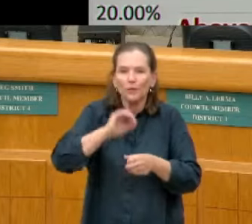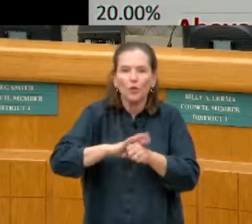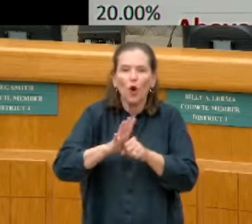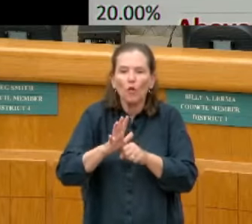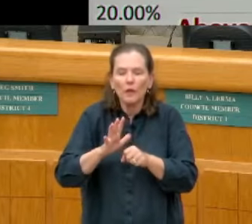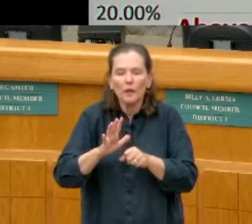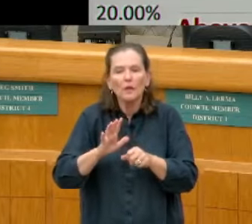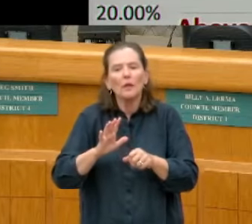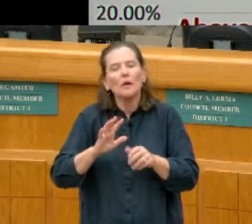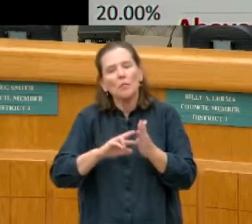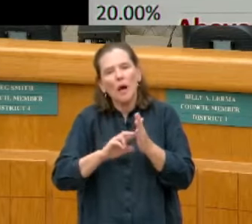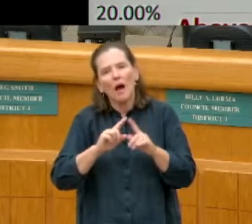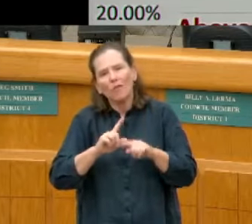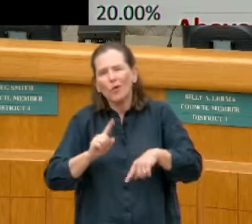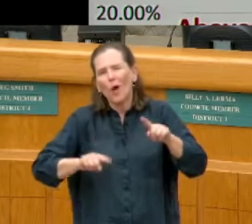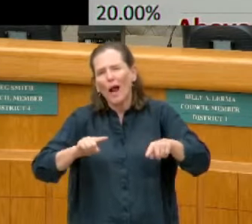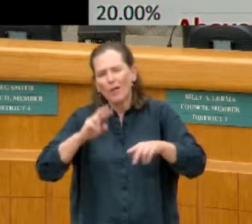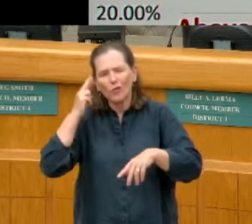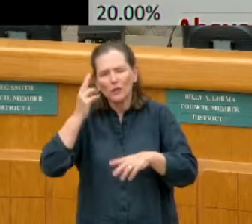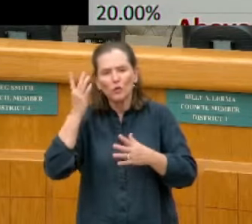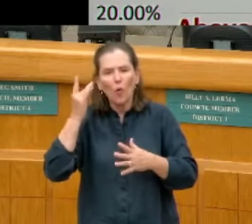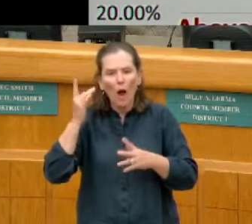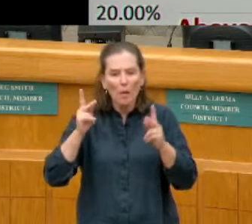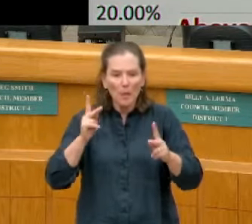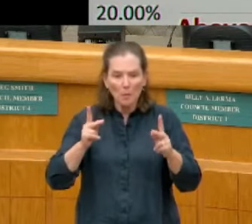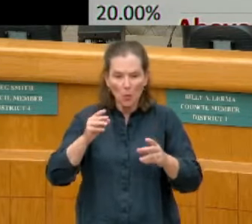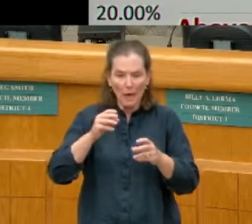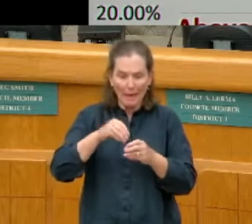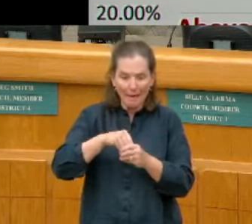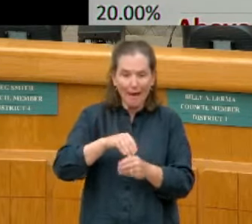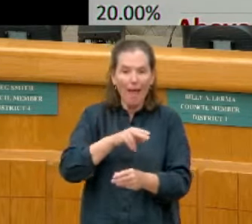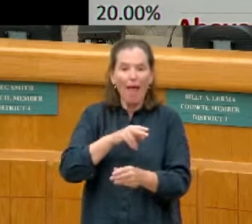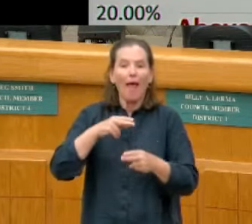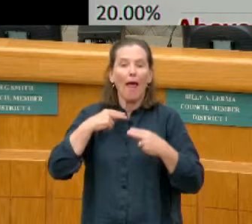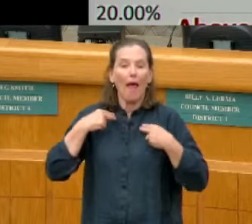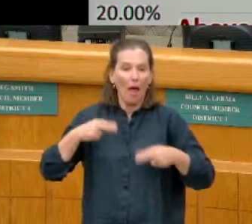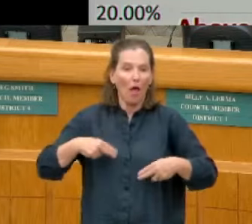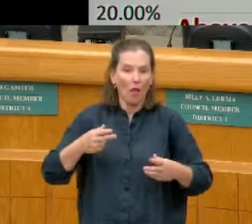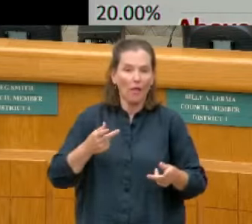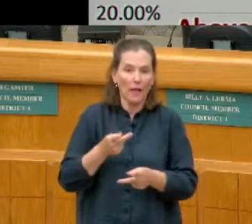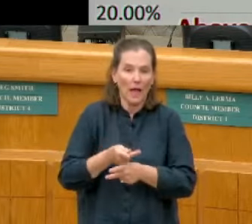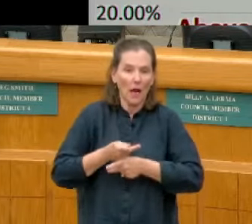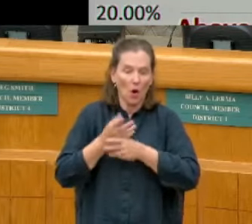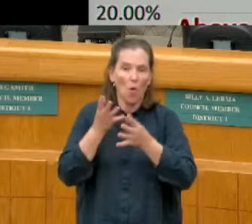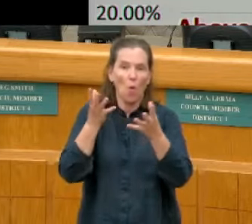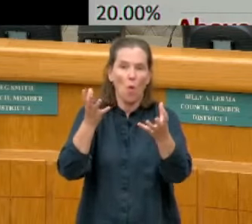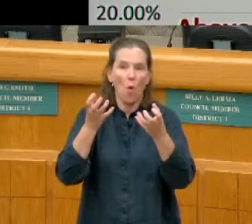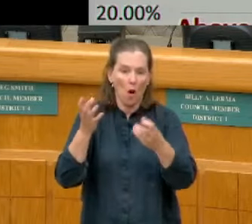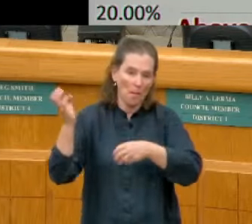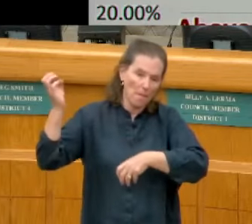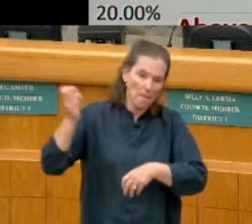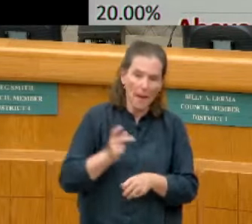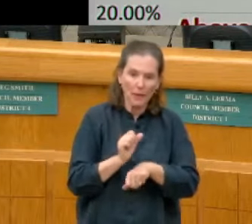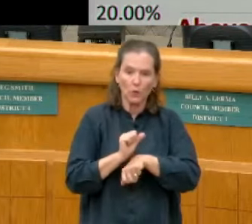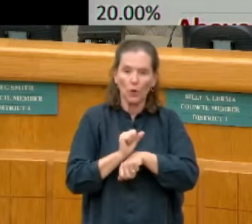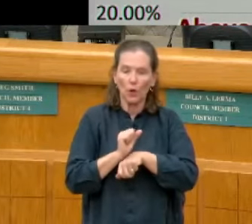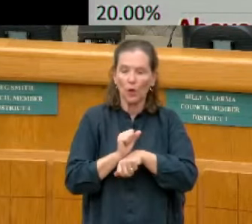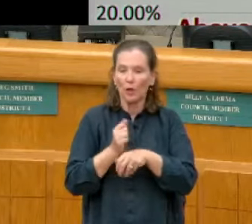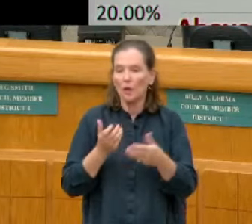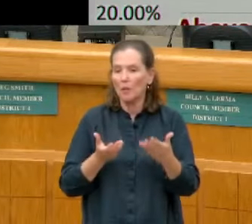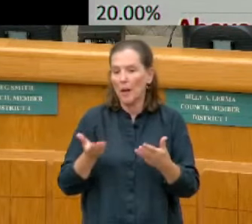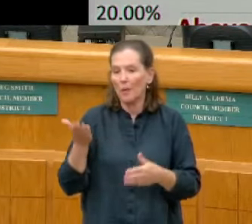back into the workforce, but no matter what it is, whether they are contractors from out of state or folks that have come out of retirement or have